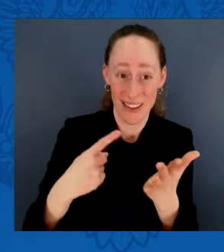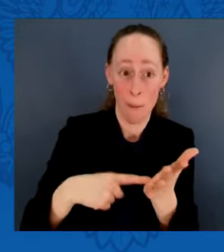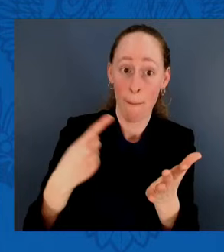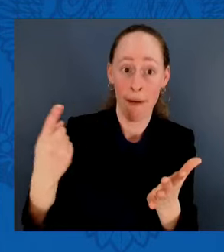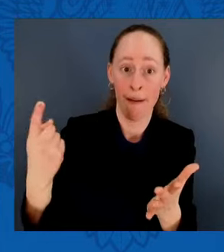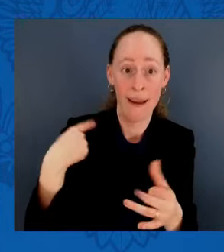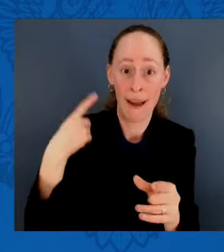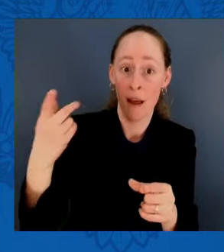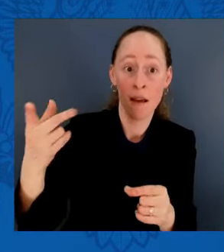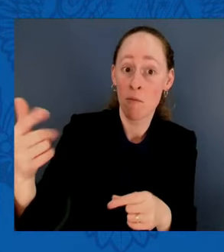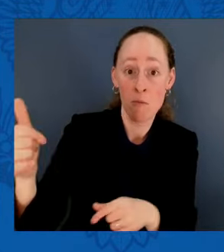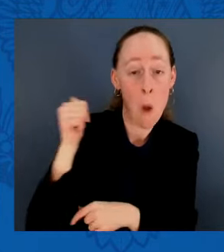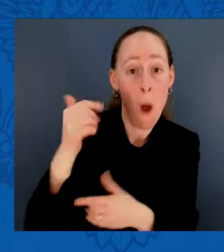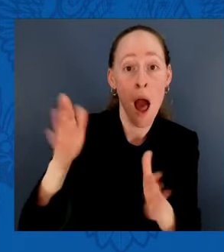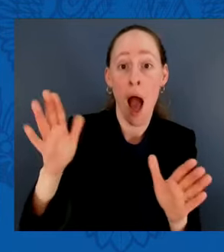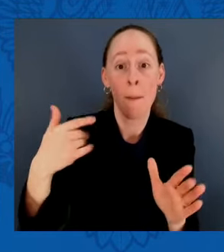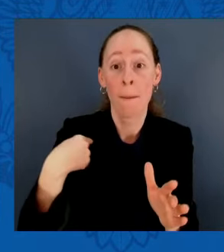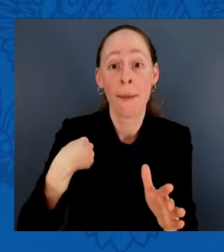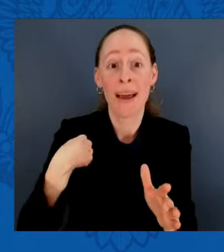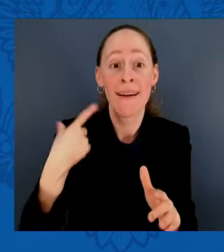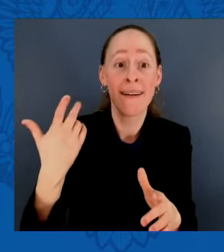And I've been told I'm too old.